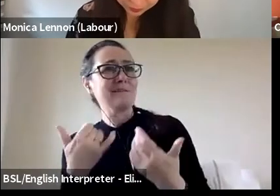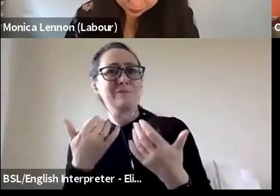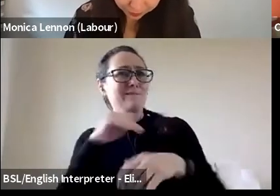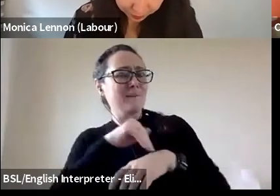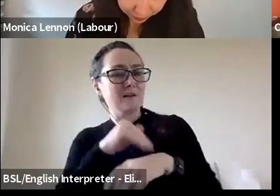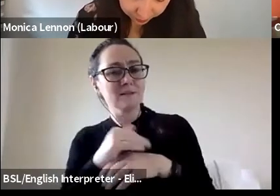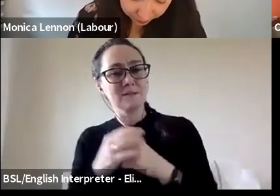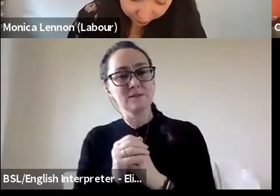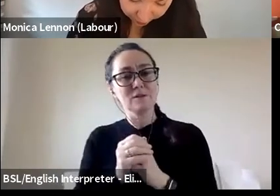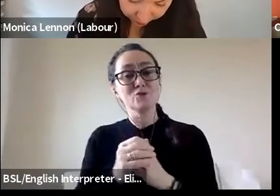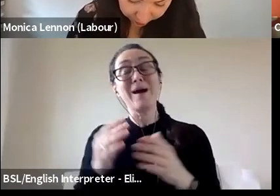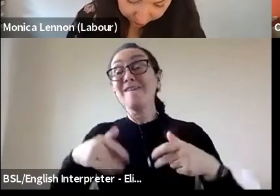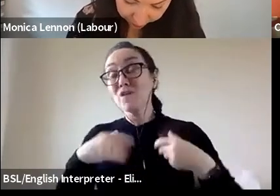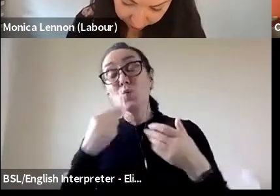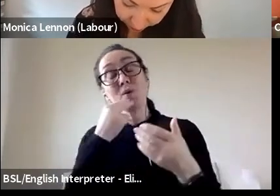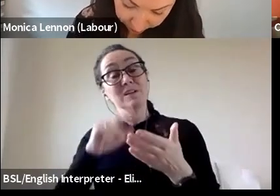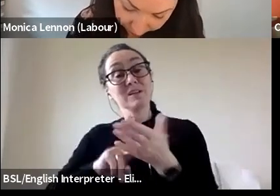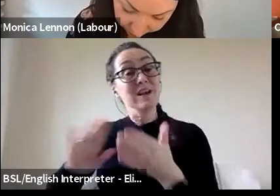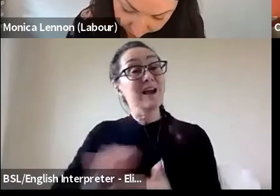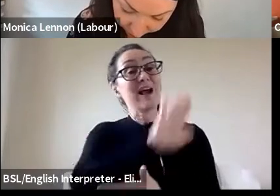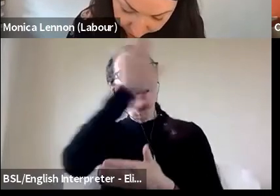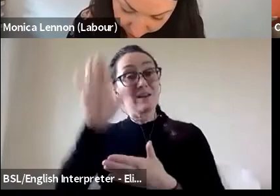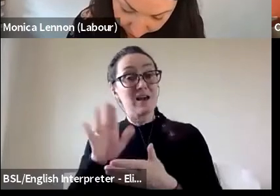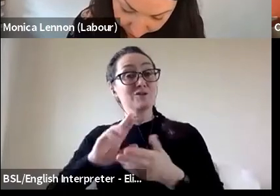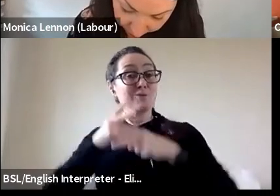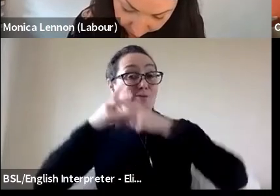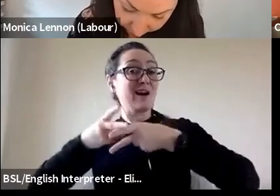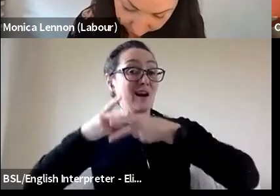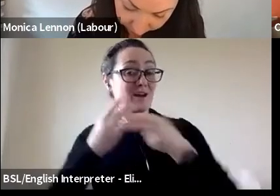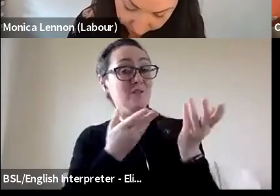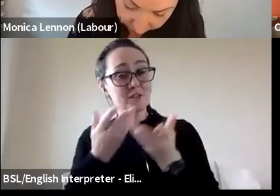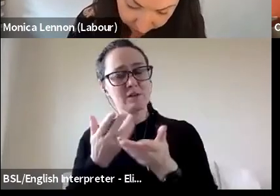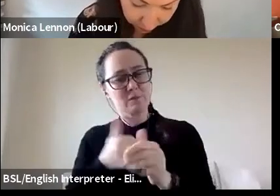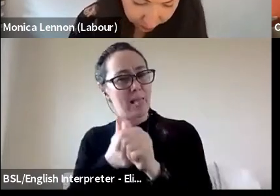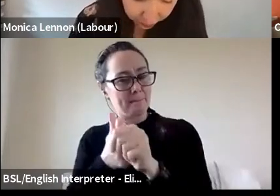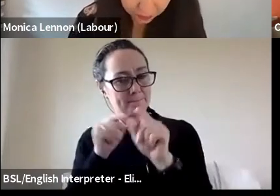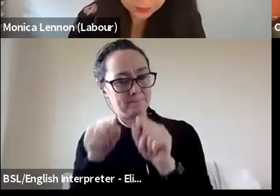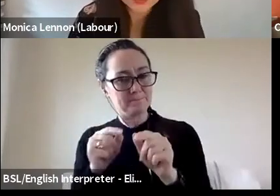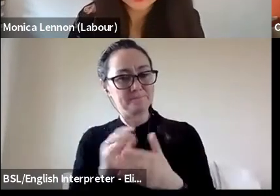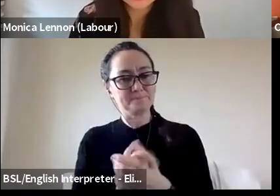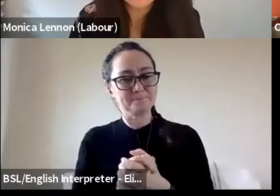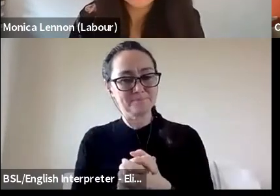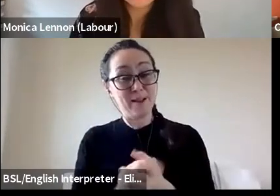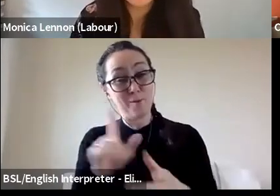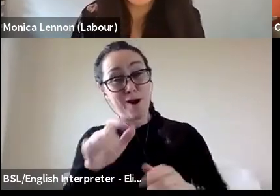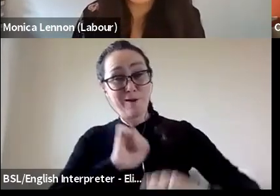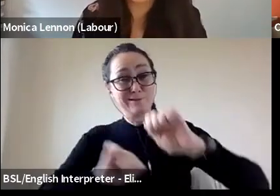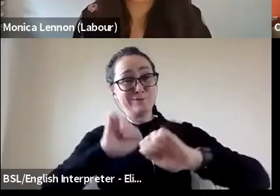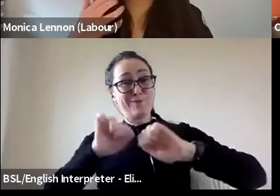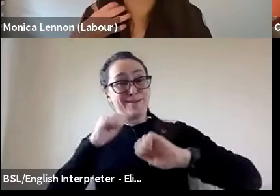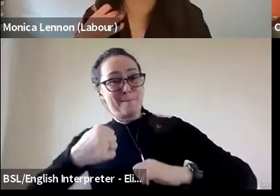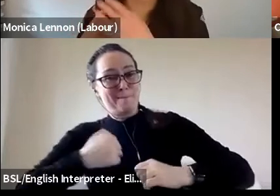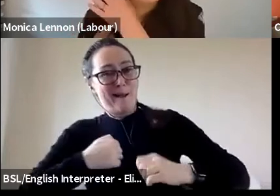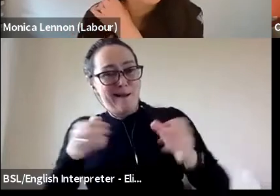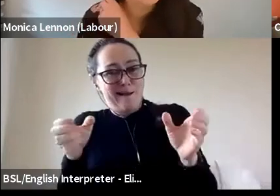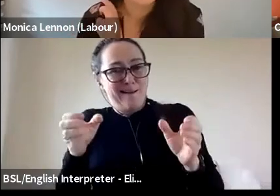service setting expectations and standards could really help with that. Yeah. But just to defend my party's record a bit there,